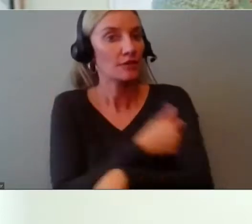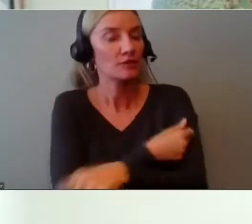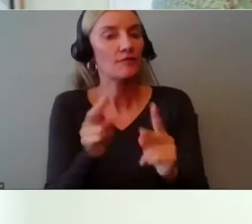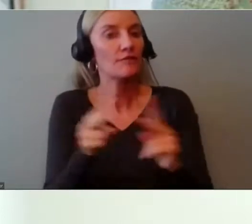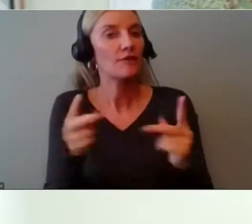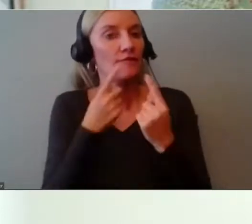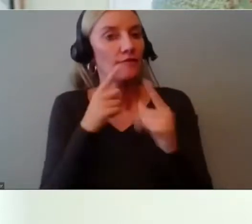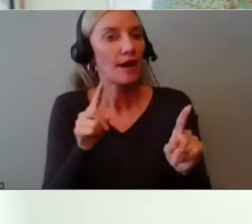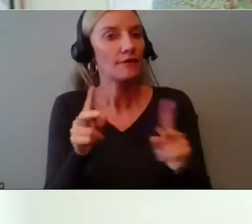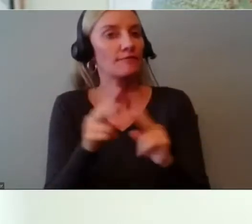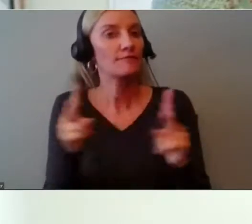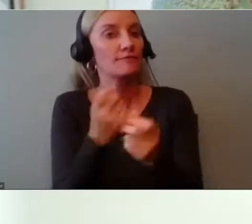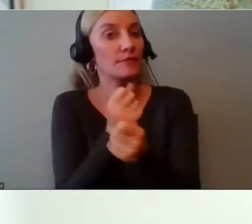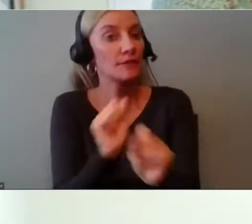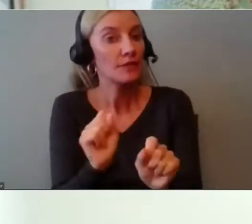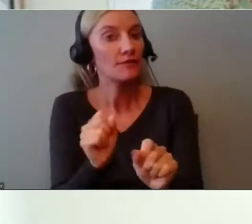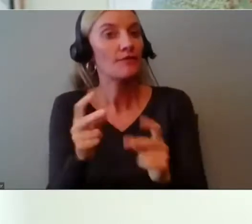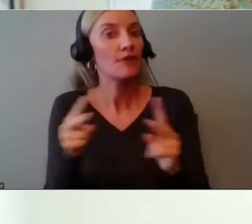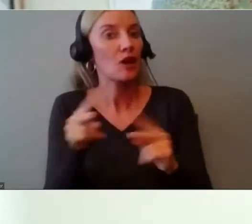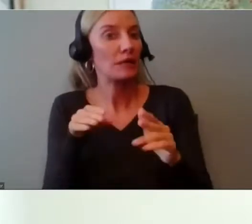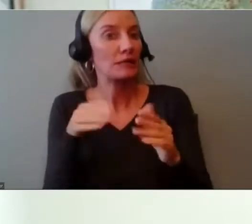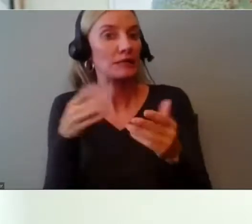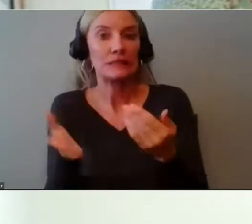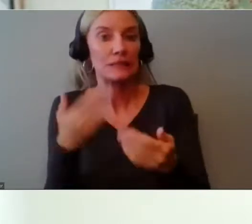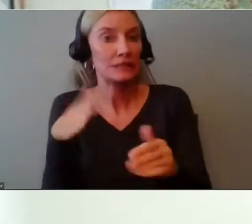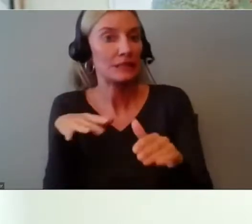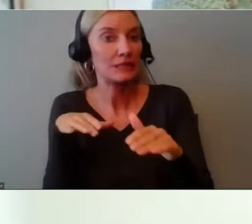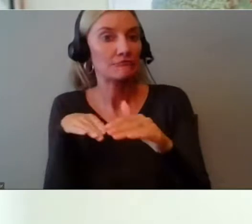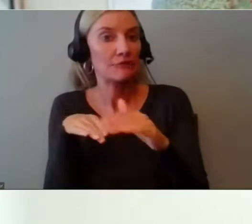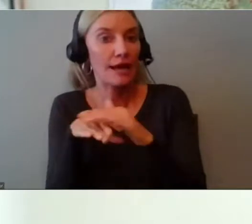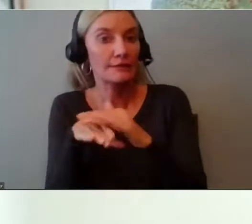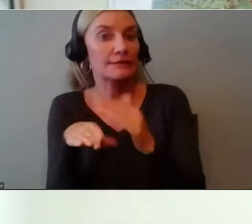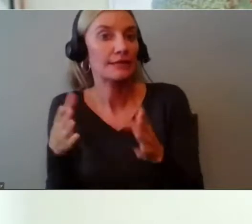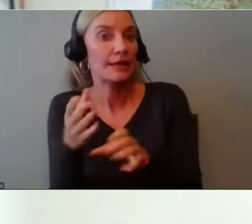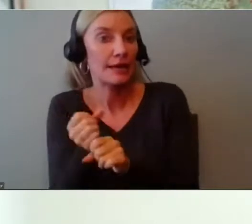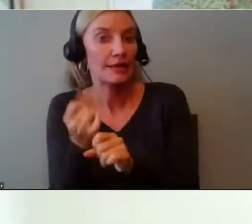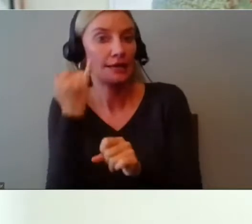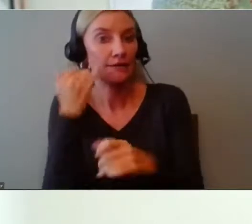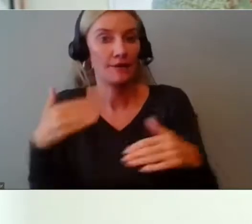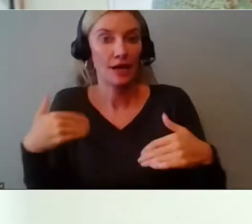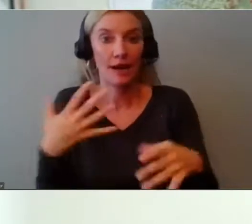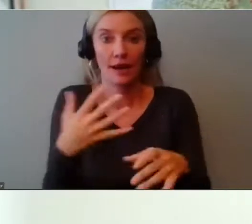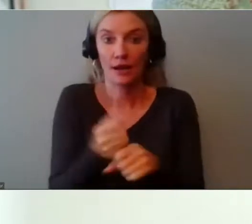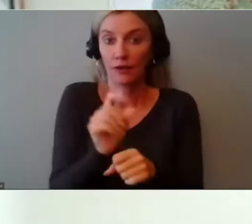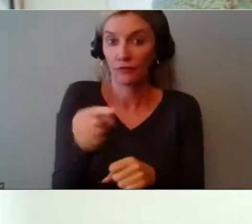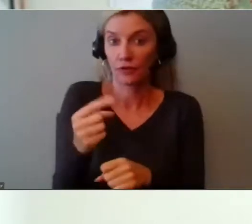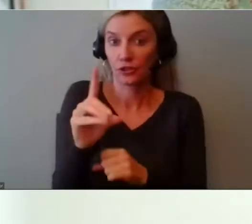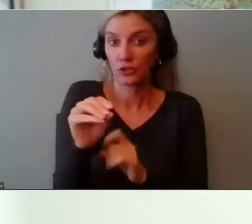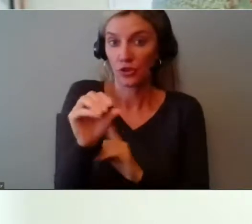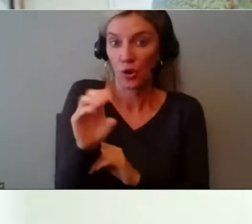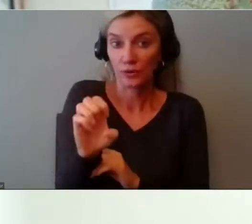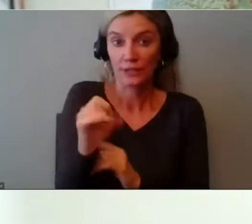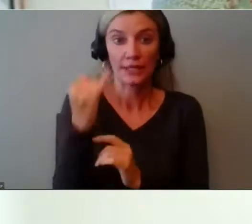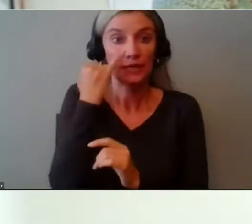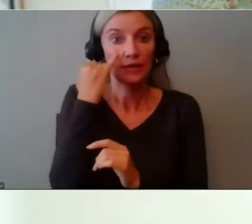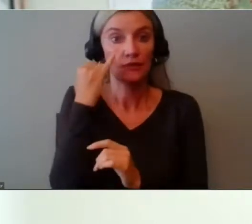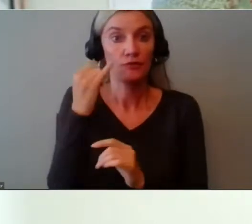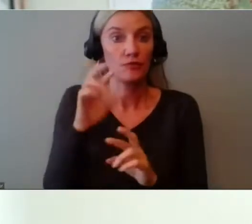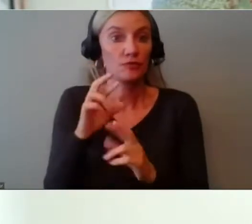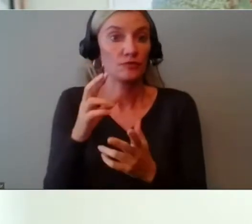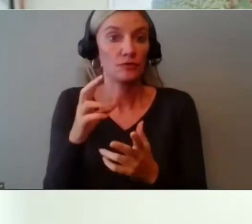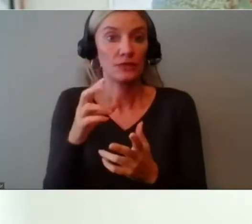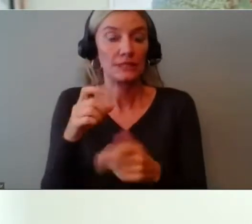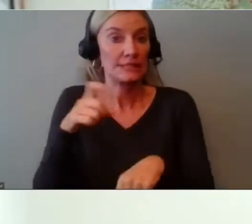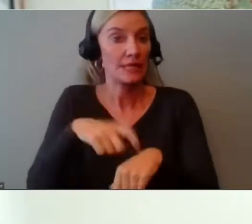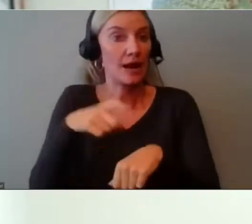very safe, very accessible vaccines to get if you haven't gotten your first dose. If you are due for a third shot